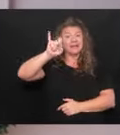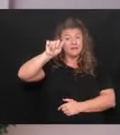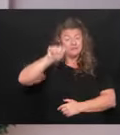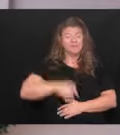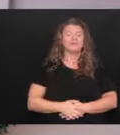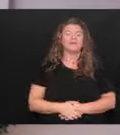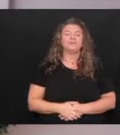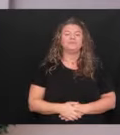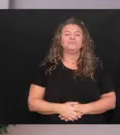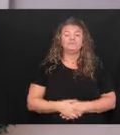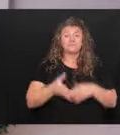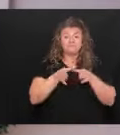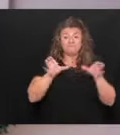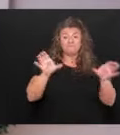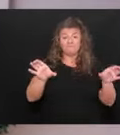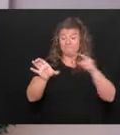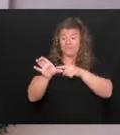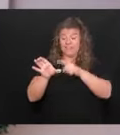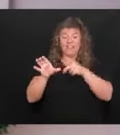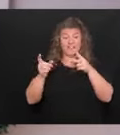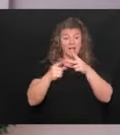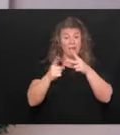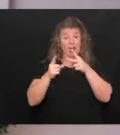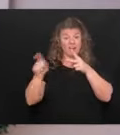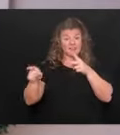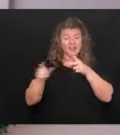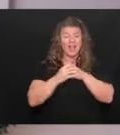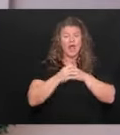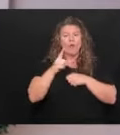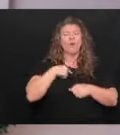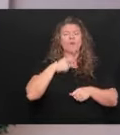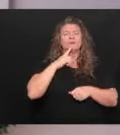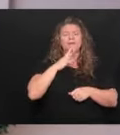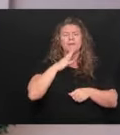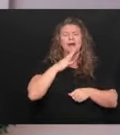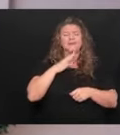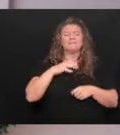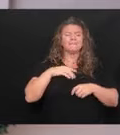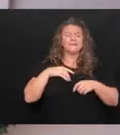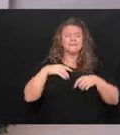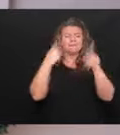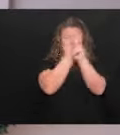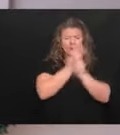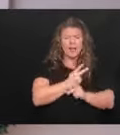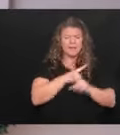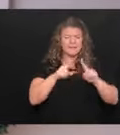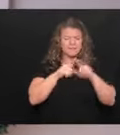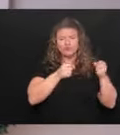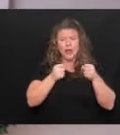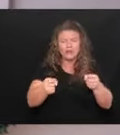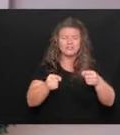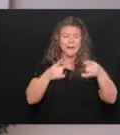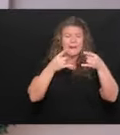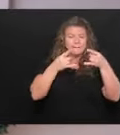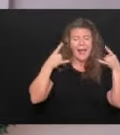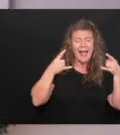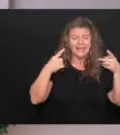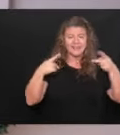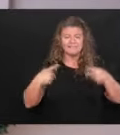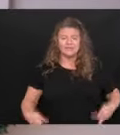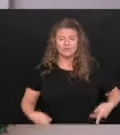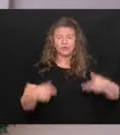the second part of the question is that when we look at mitigation strategies, like, for instance, masks or physical